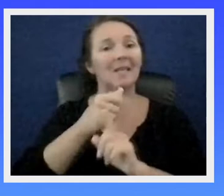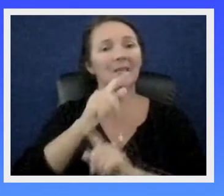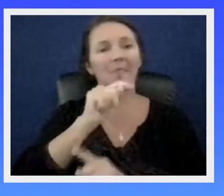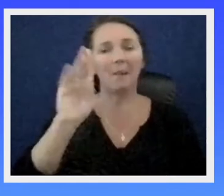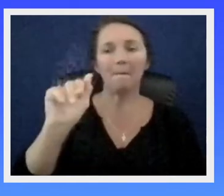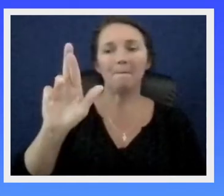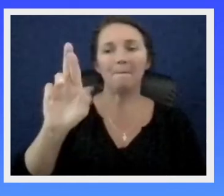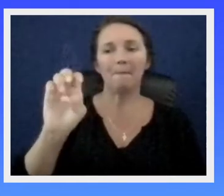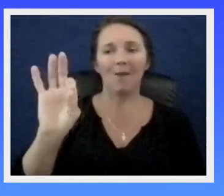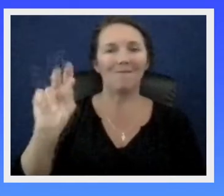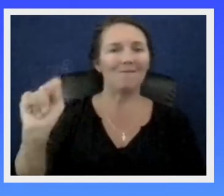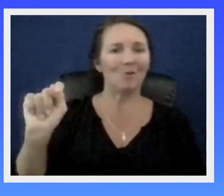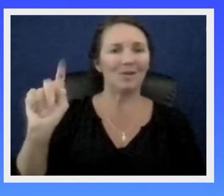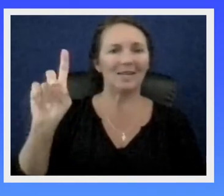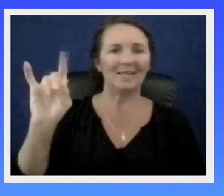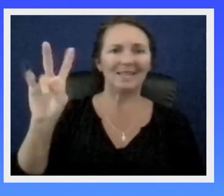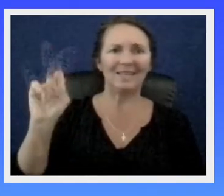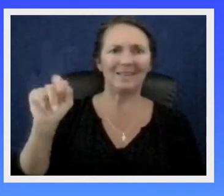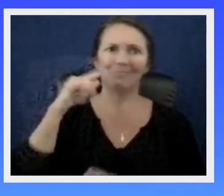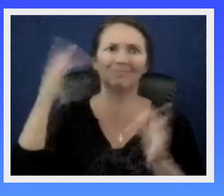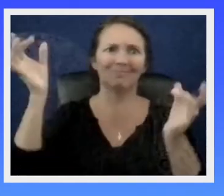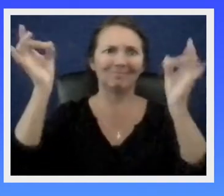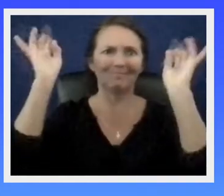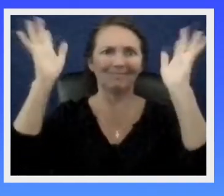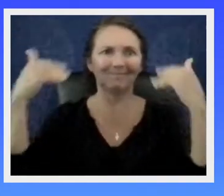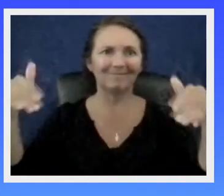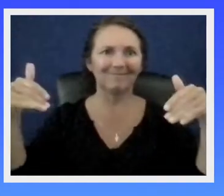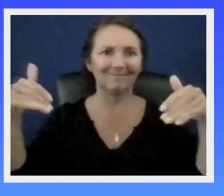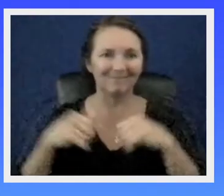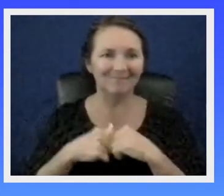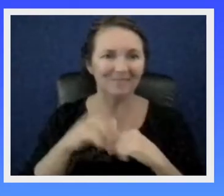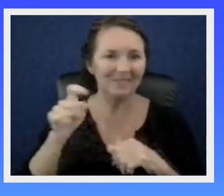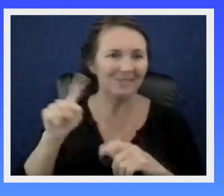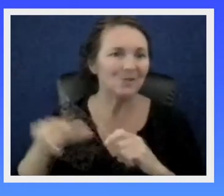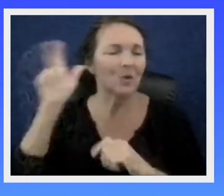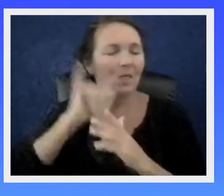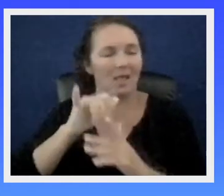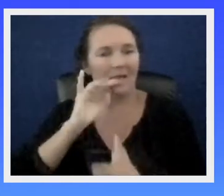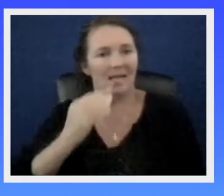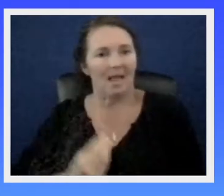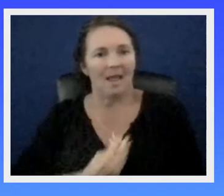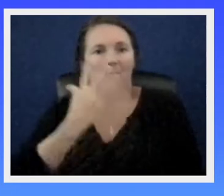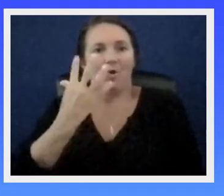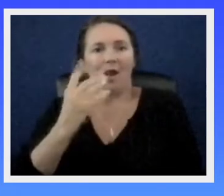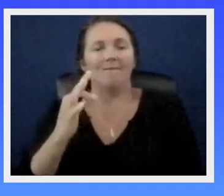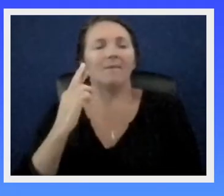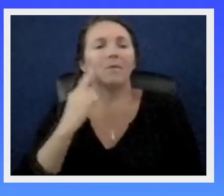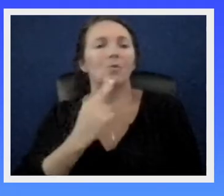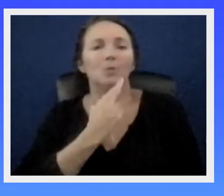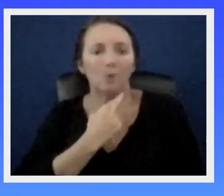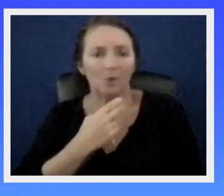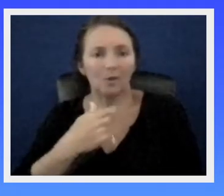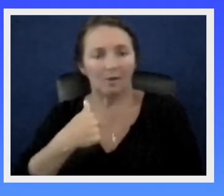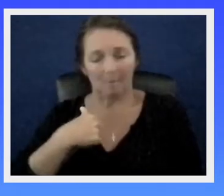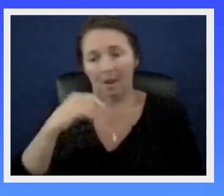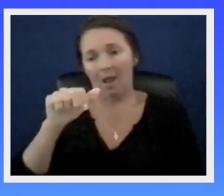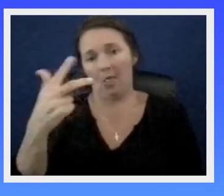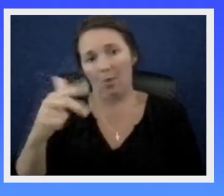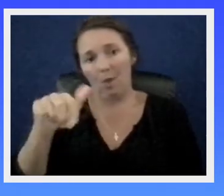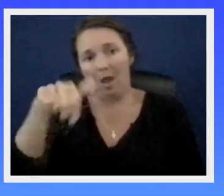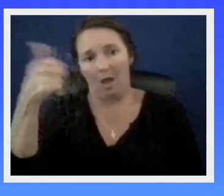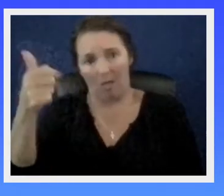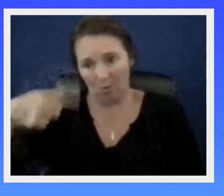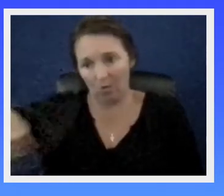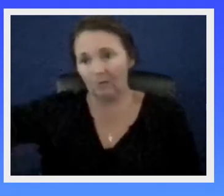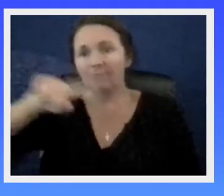she's bad. And that's exactly the inspiration of the restaurant that I and three other entrepreneurs opened up